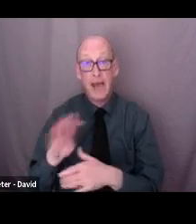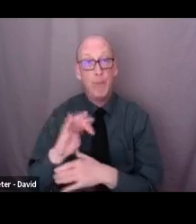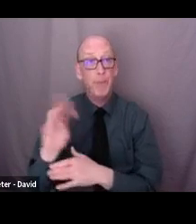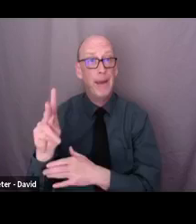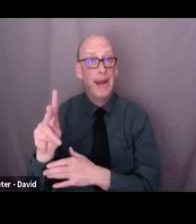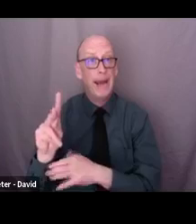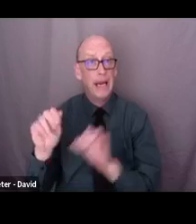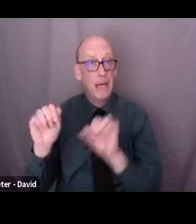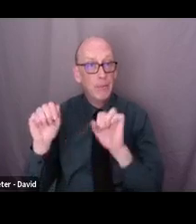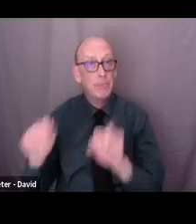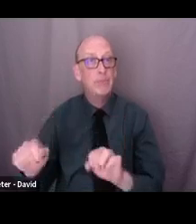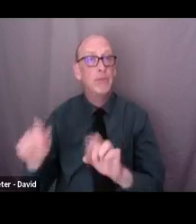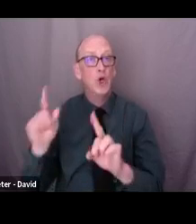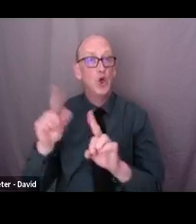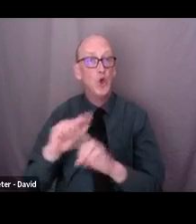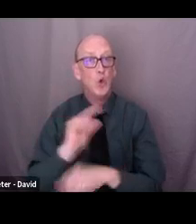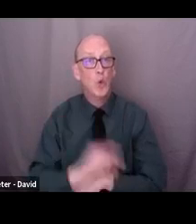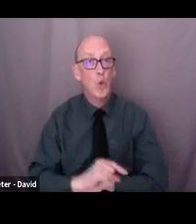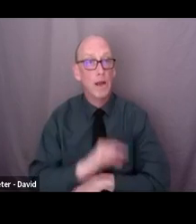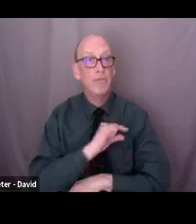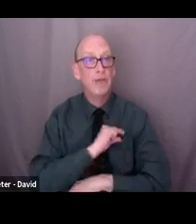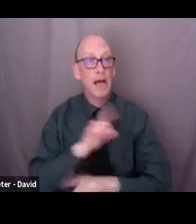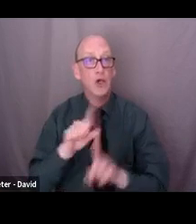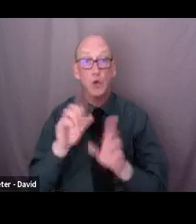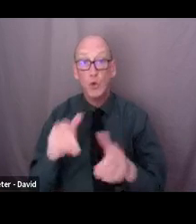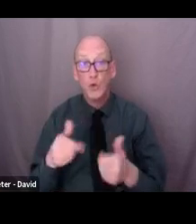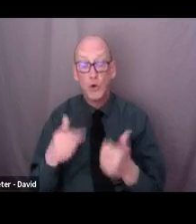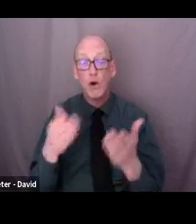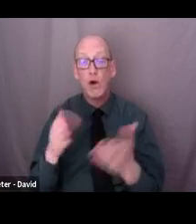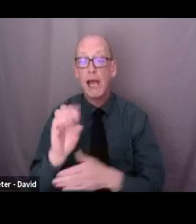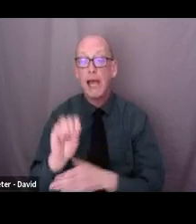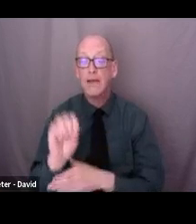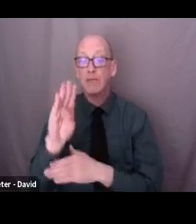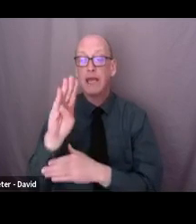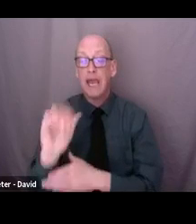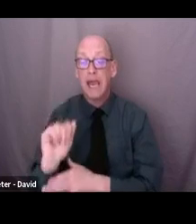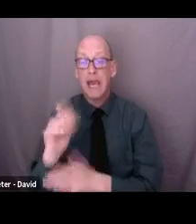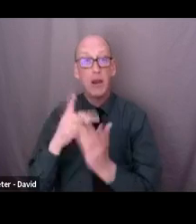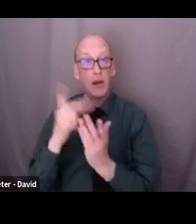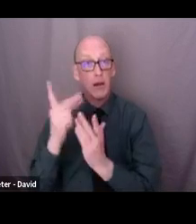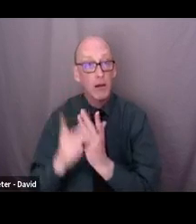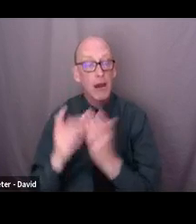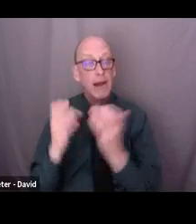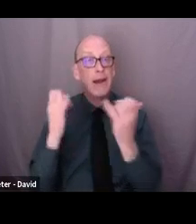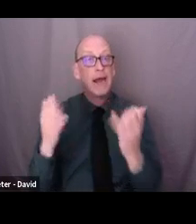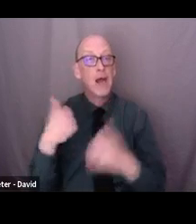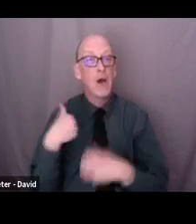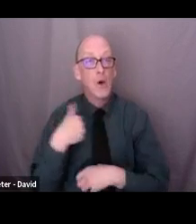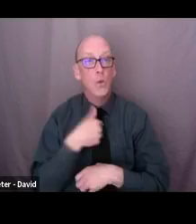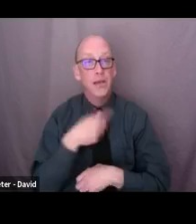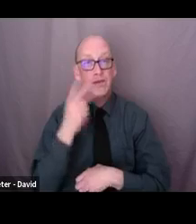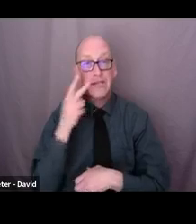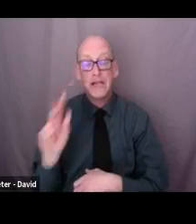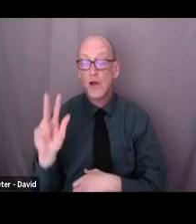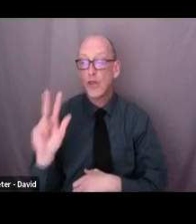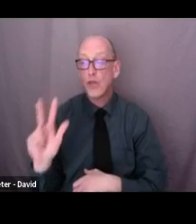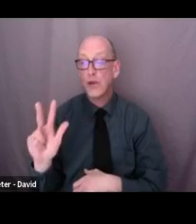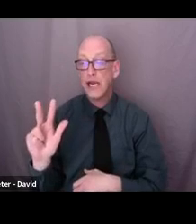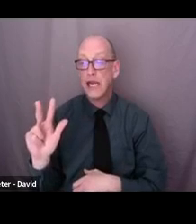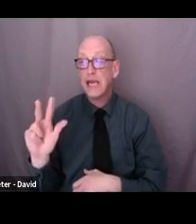ability to be qualified to offer the SBA program. Now we've seen $310